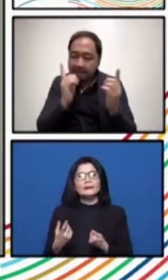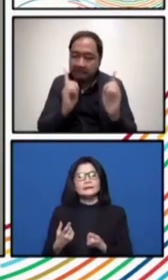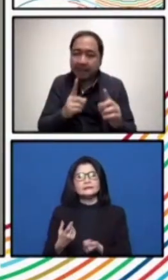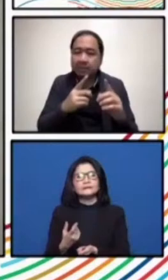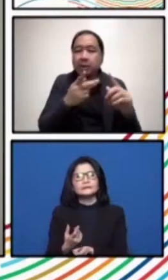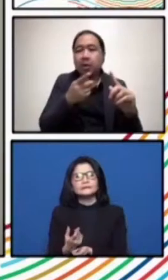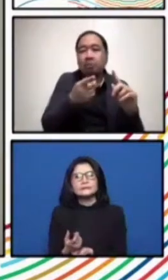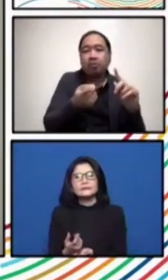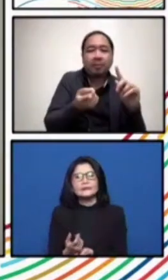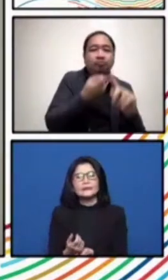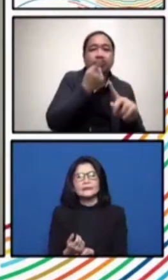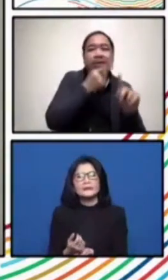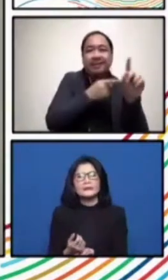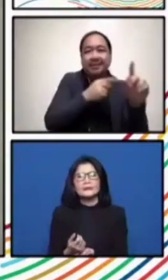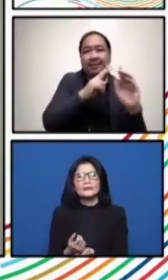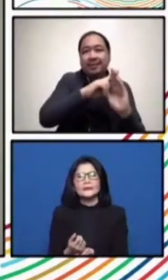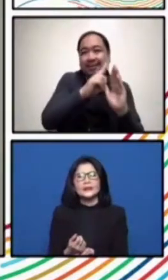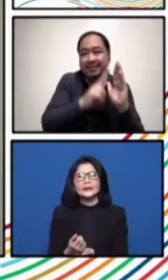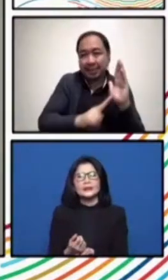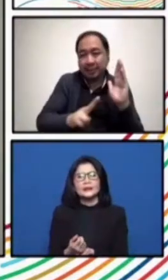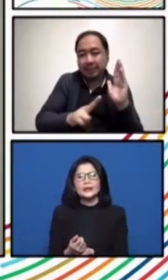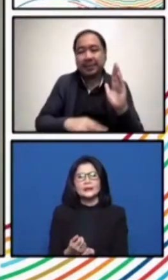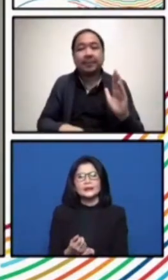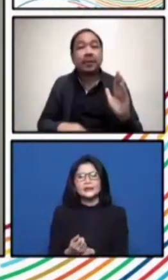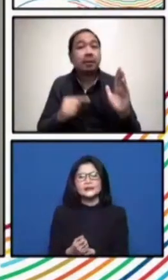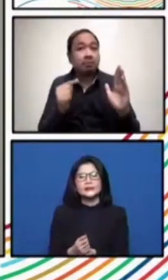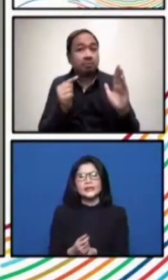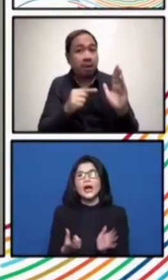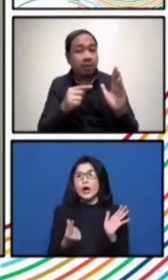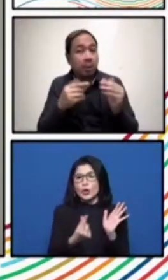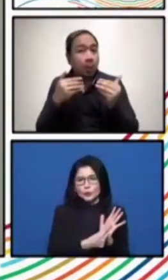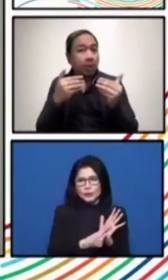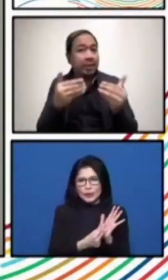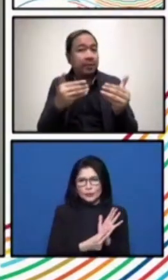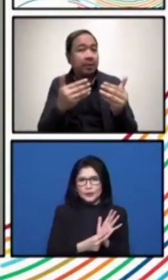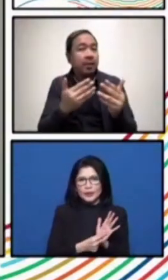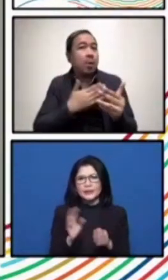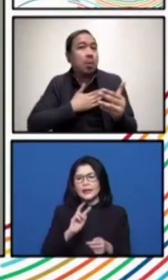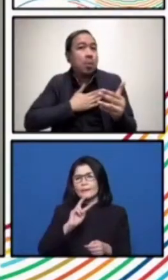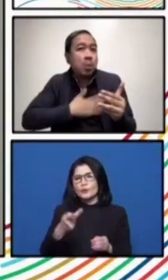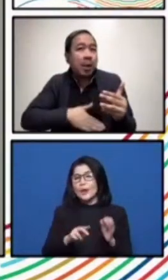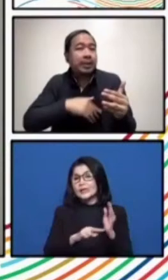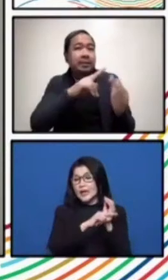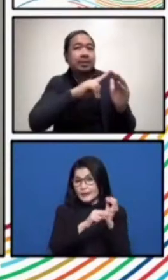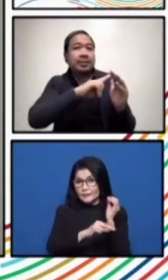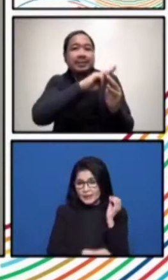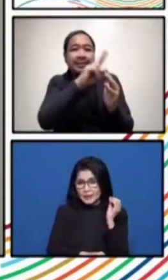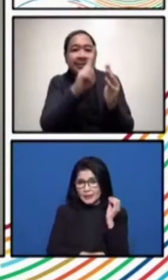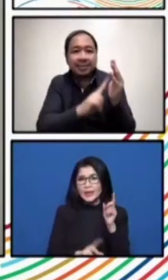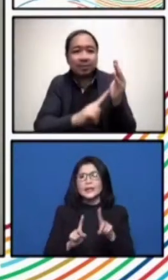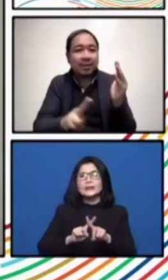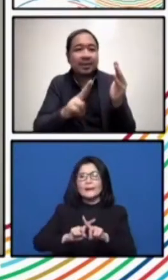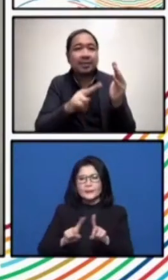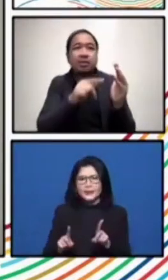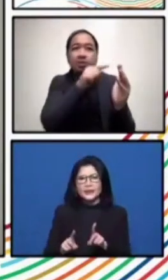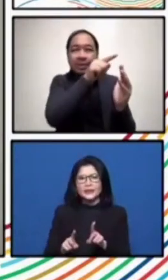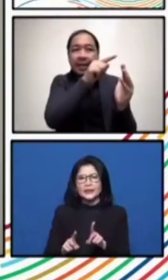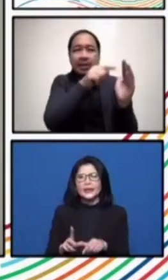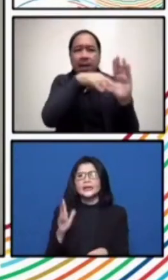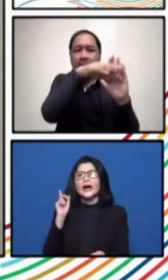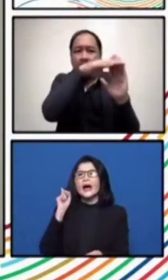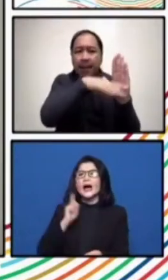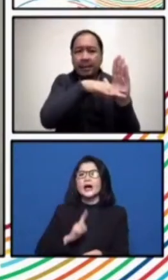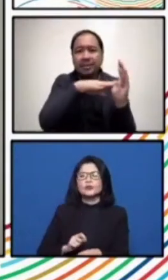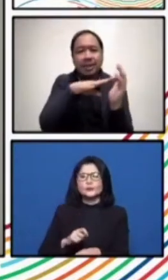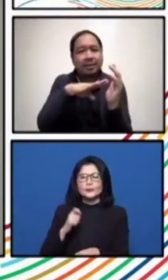was not silent on the crpd in that we consistently seek to have the crpd expressly embedded in legislation